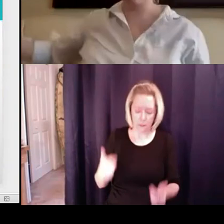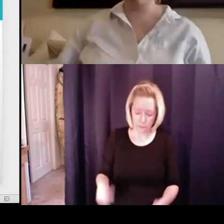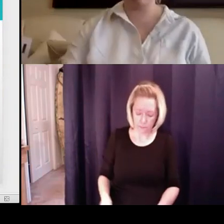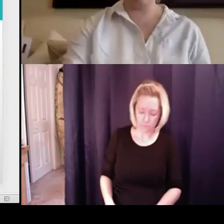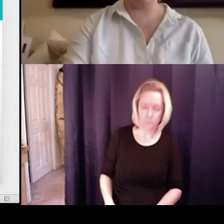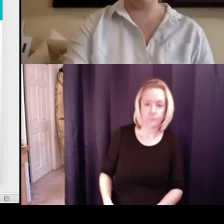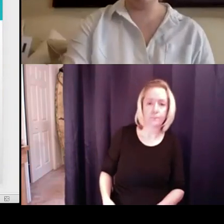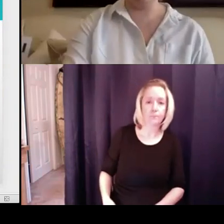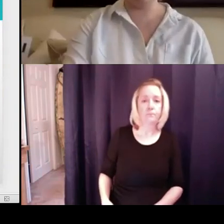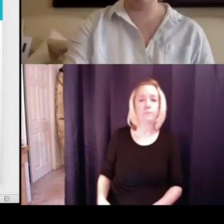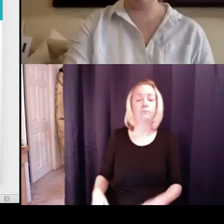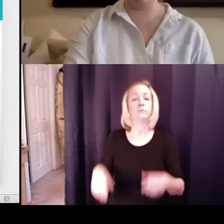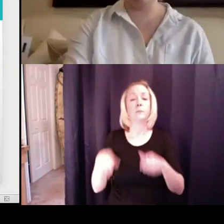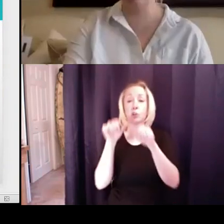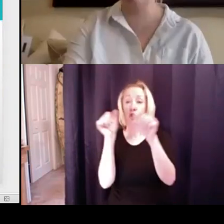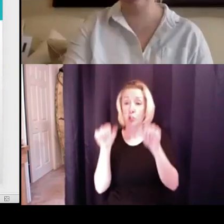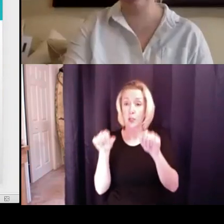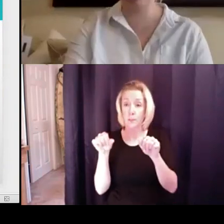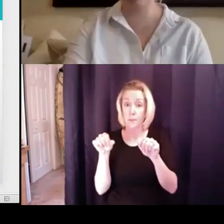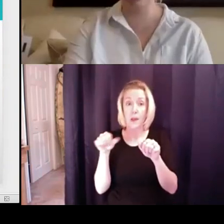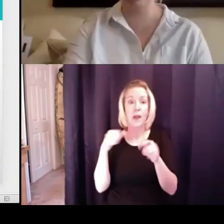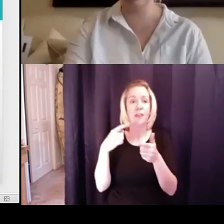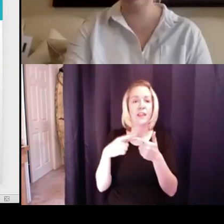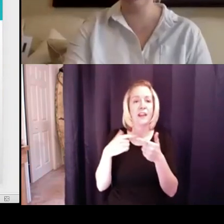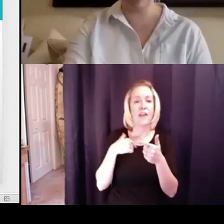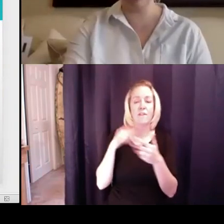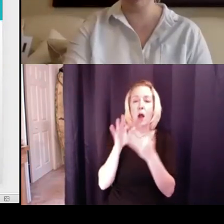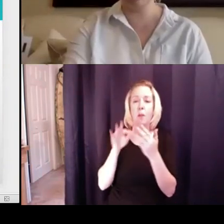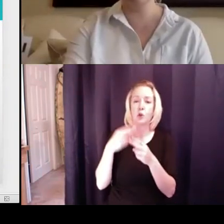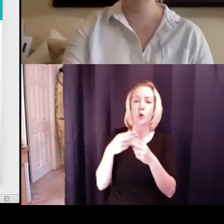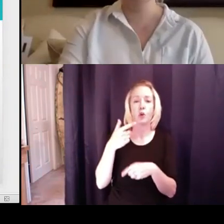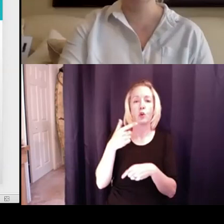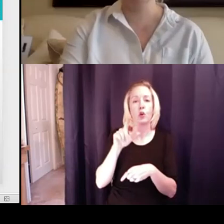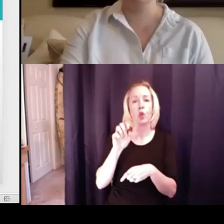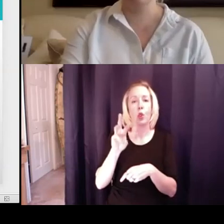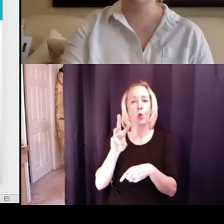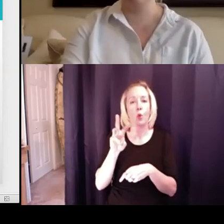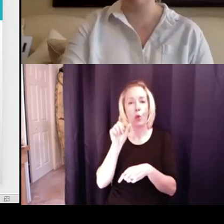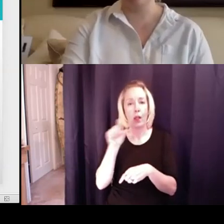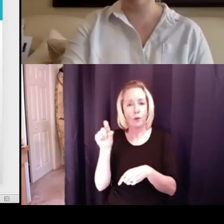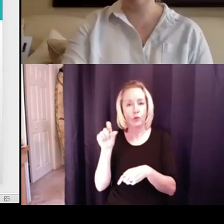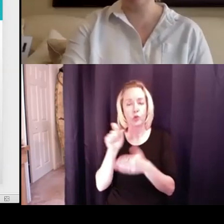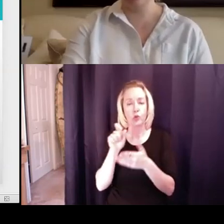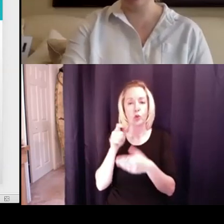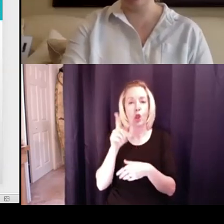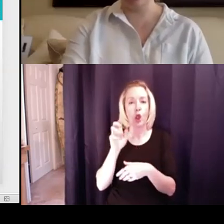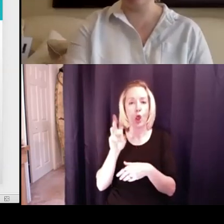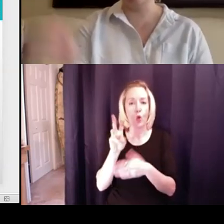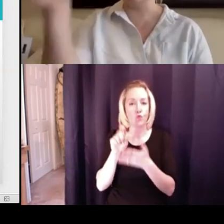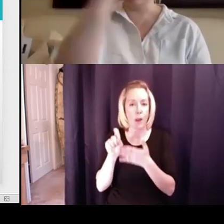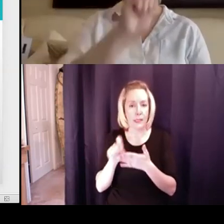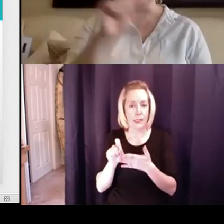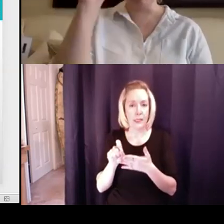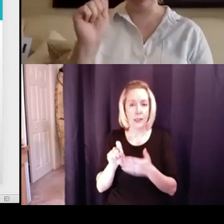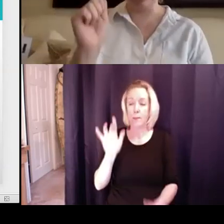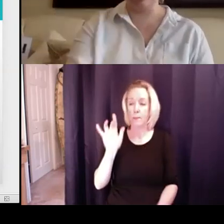the shape of the letter, and then there's this thing called glow writing or glow letters in PowerPoint. And after you write a letter, you can turn on this glow